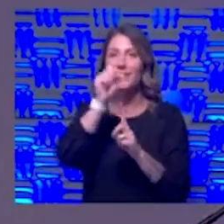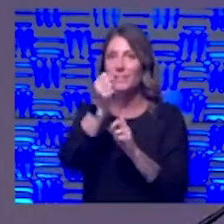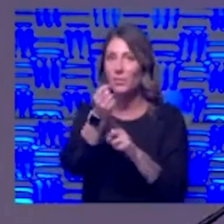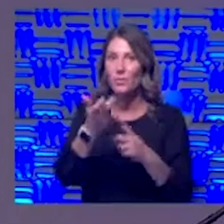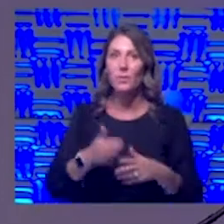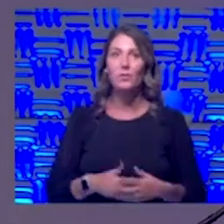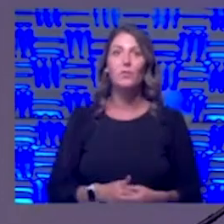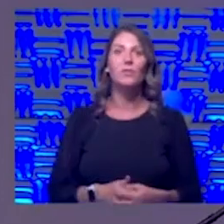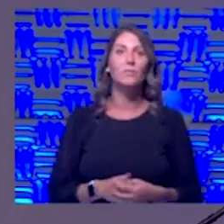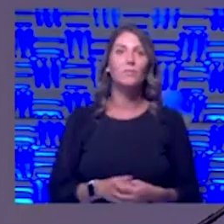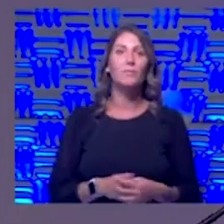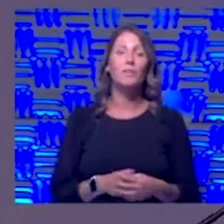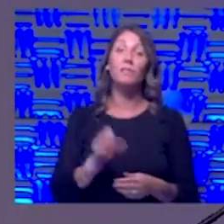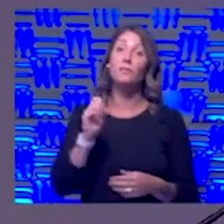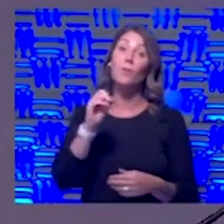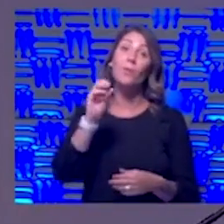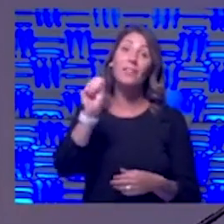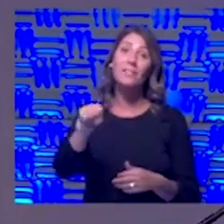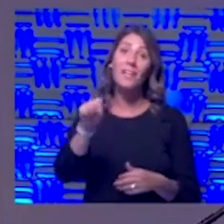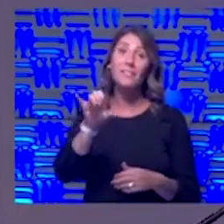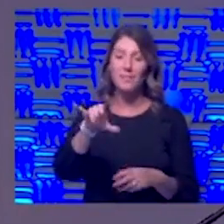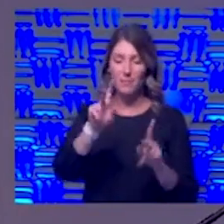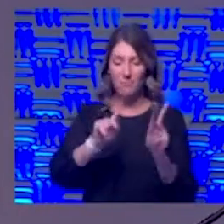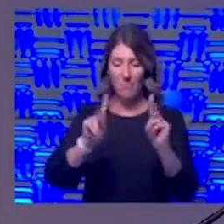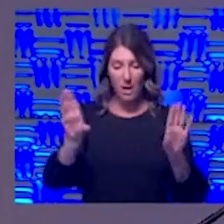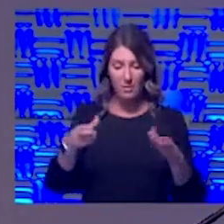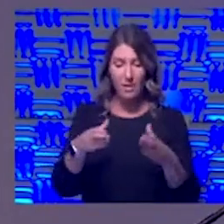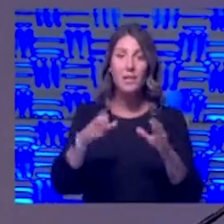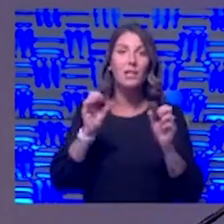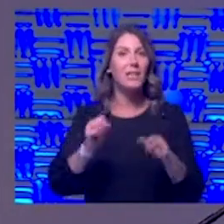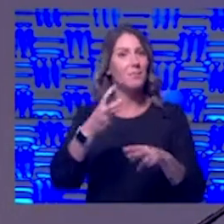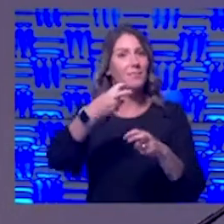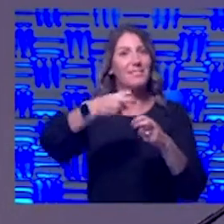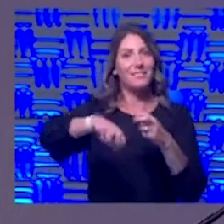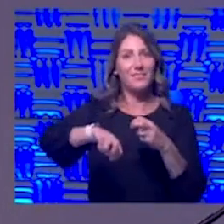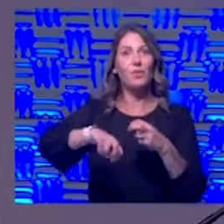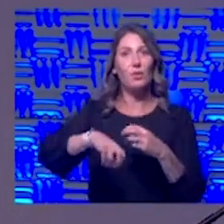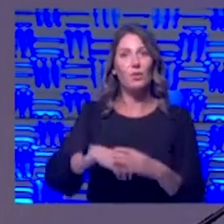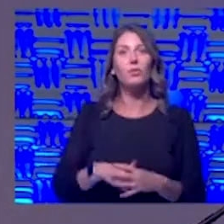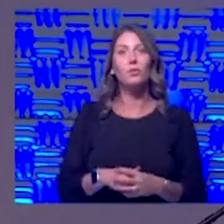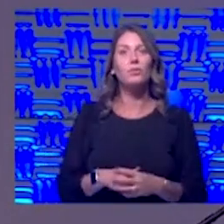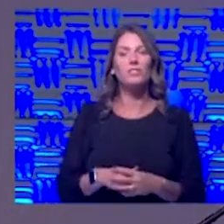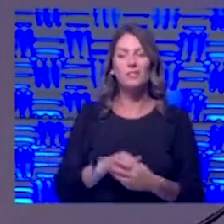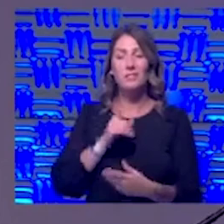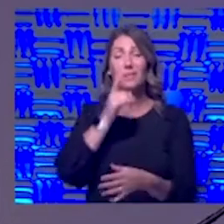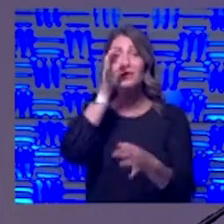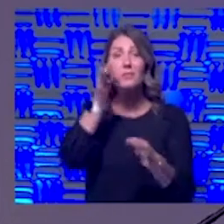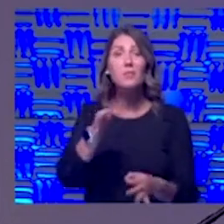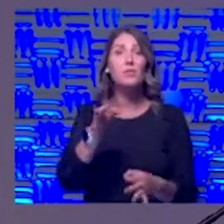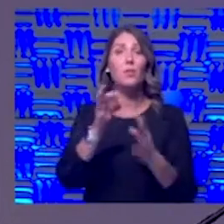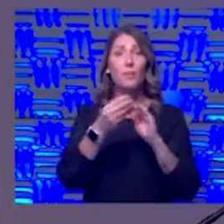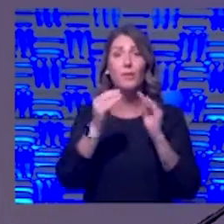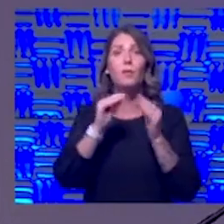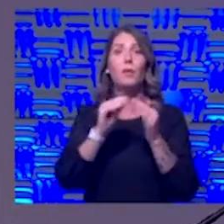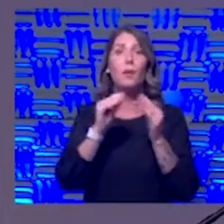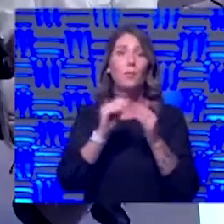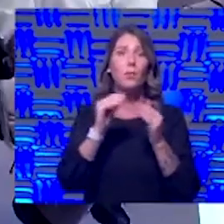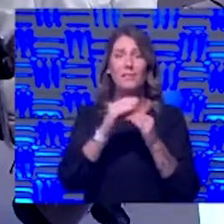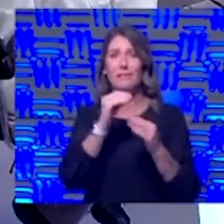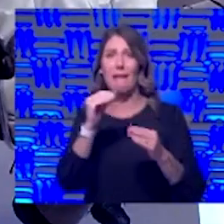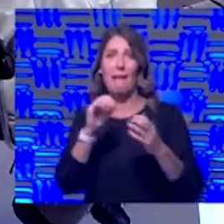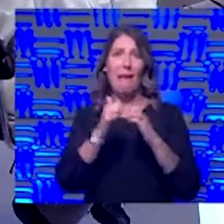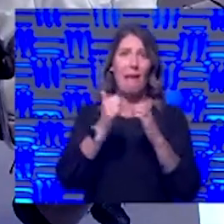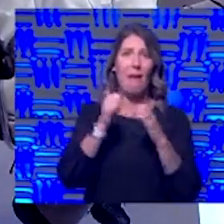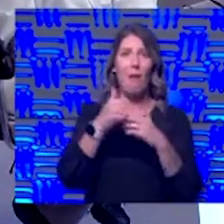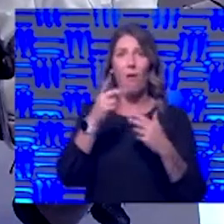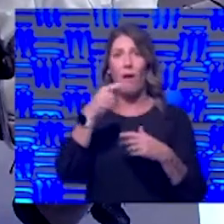circumstances. And so, yes, that's a population that can be very difficult to determine numbers and prevalence. And